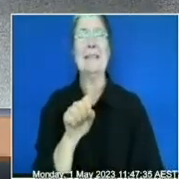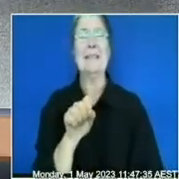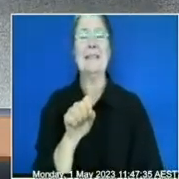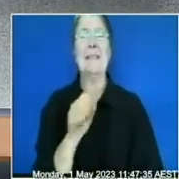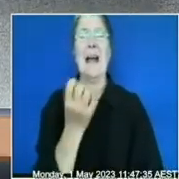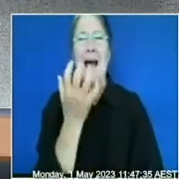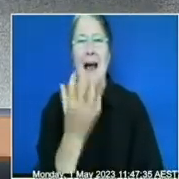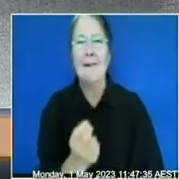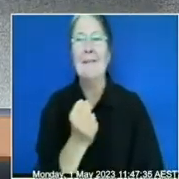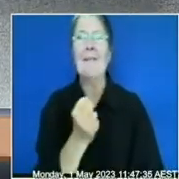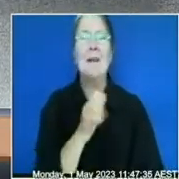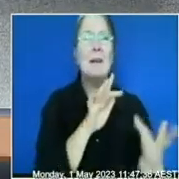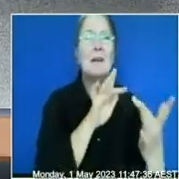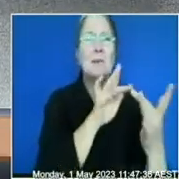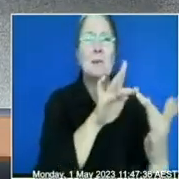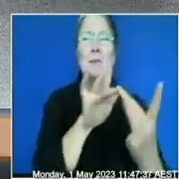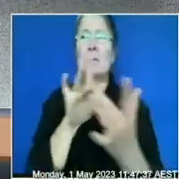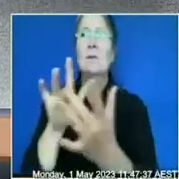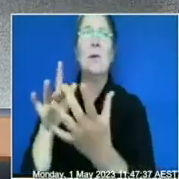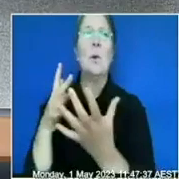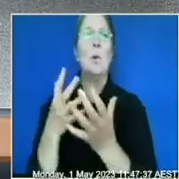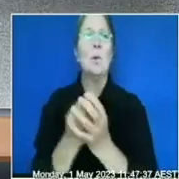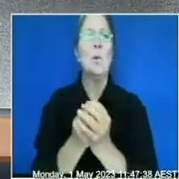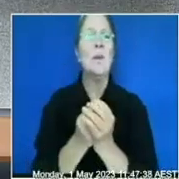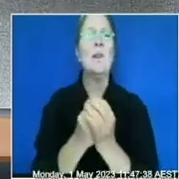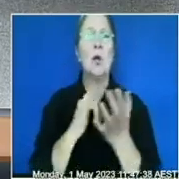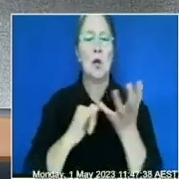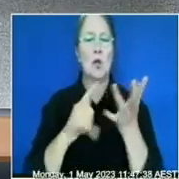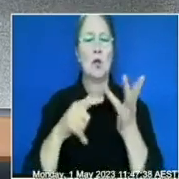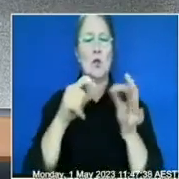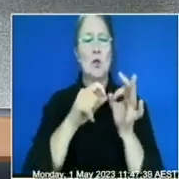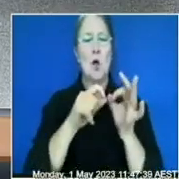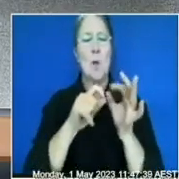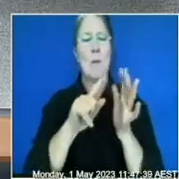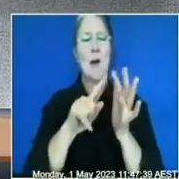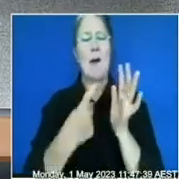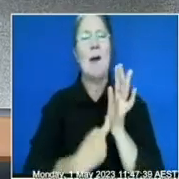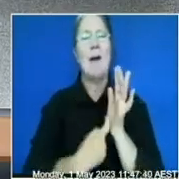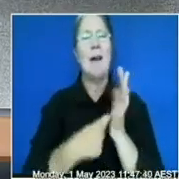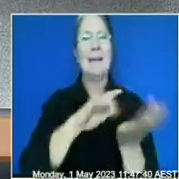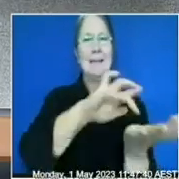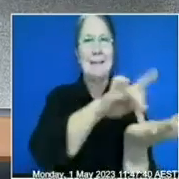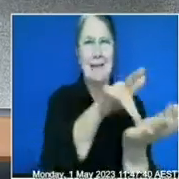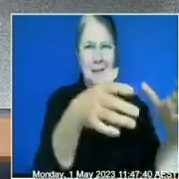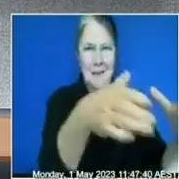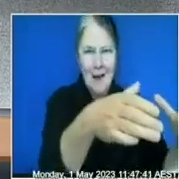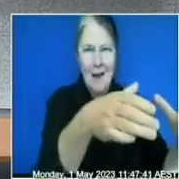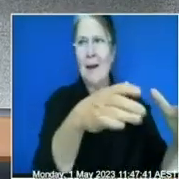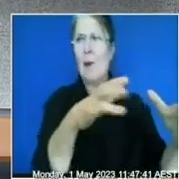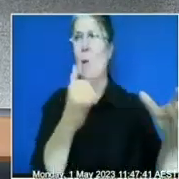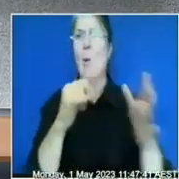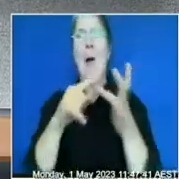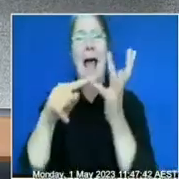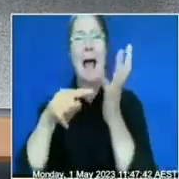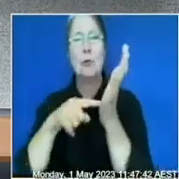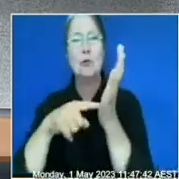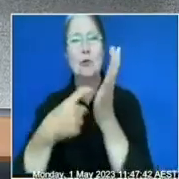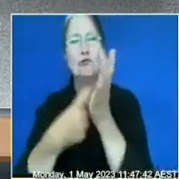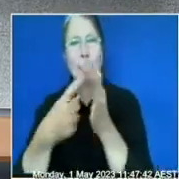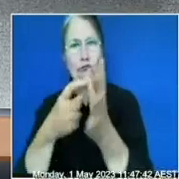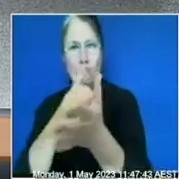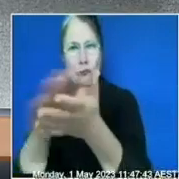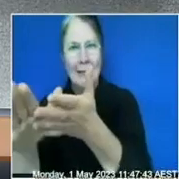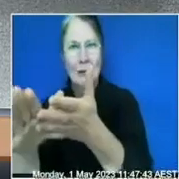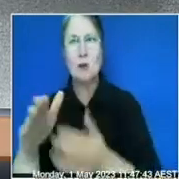so that police may still arrive, and same Ambulance Victoria may still arrive to that person, even where there is that dedicated